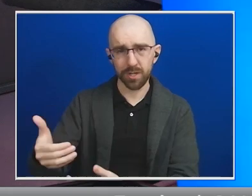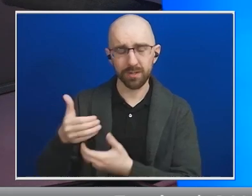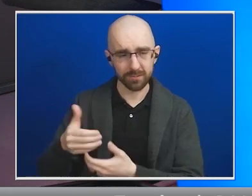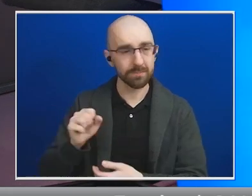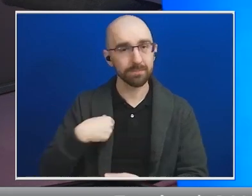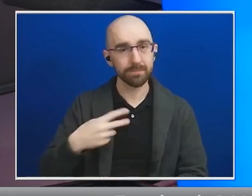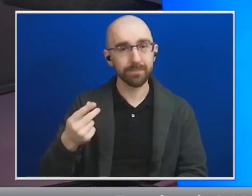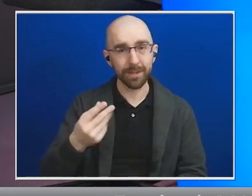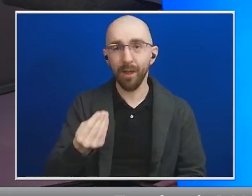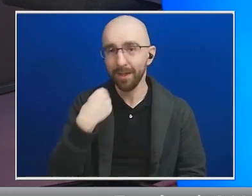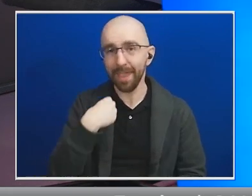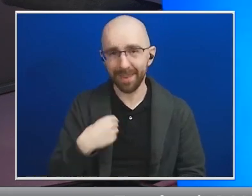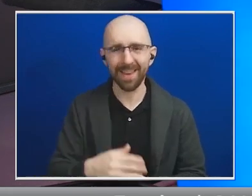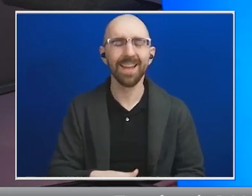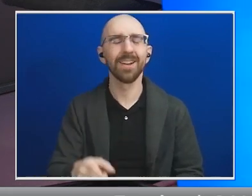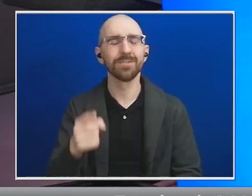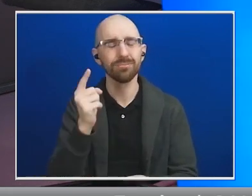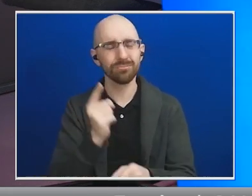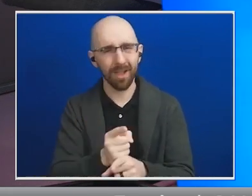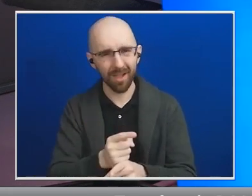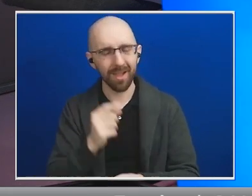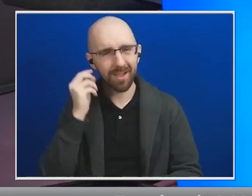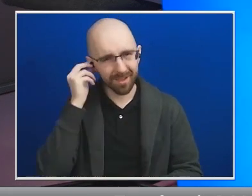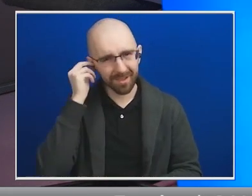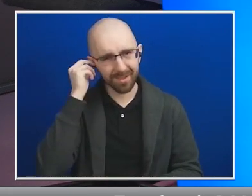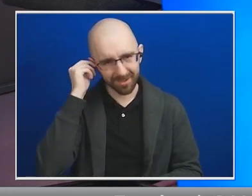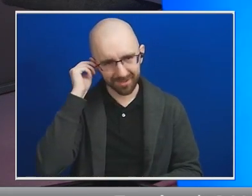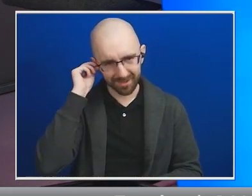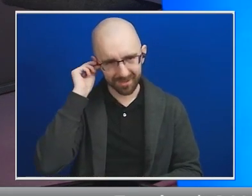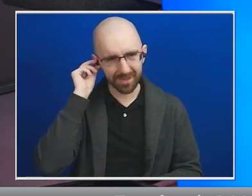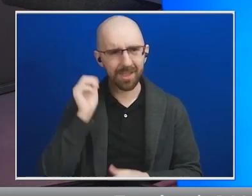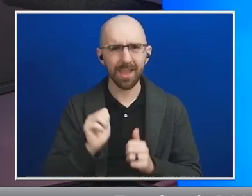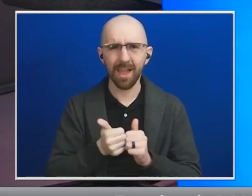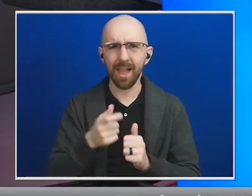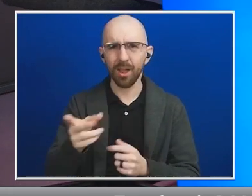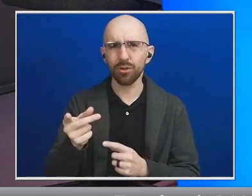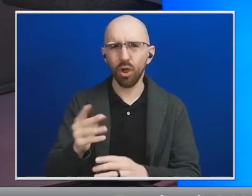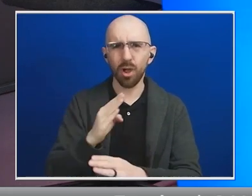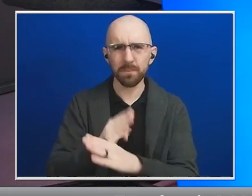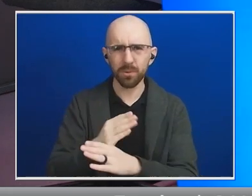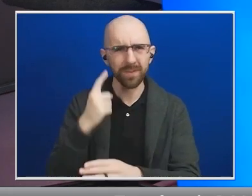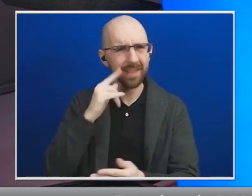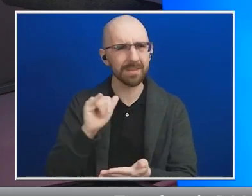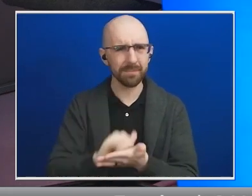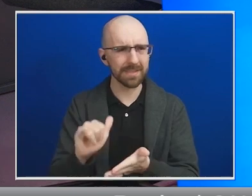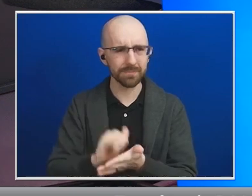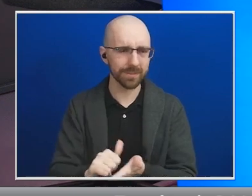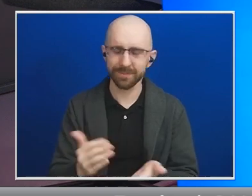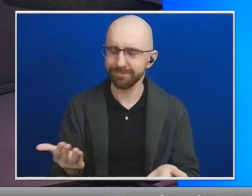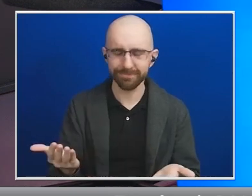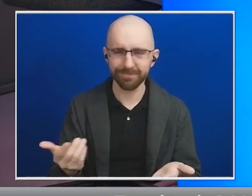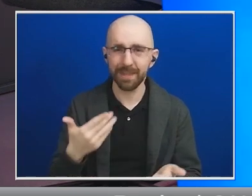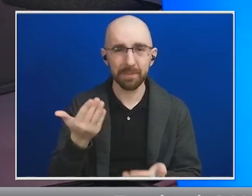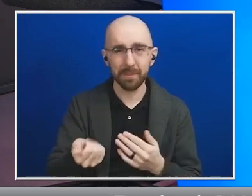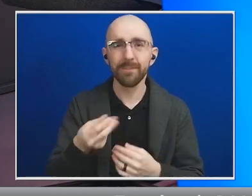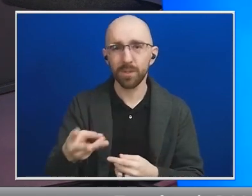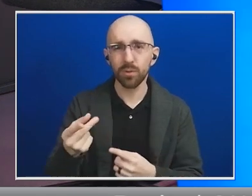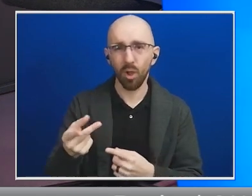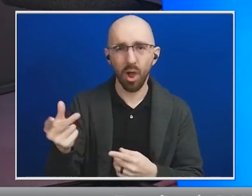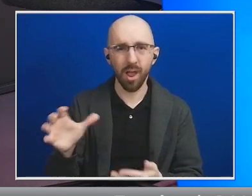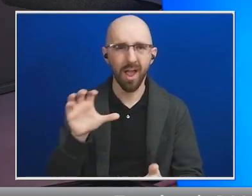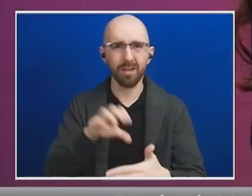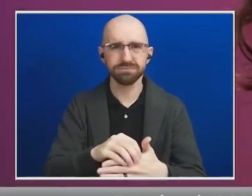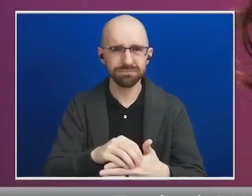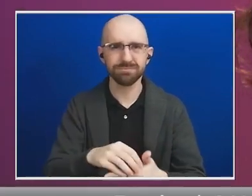That's right. So how do you dog-proof those? Because I think that would be impossible. Oh no, I think there's probably a few dogs that have found cute little comfort